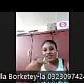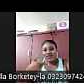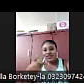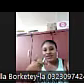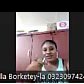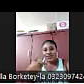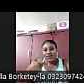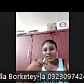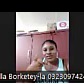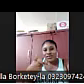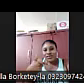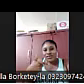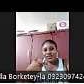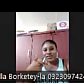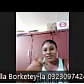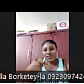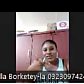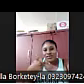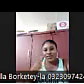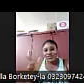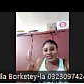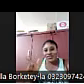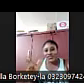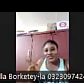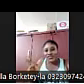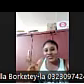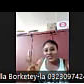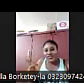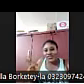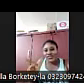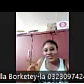Jane. Like gun. Jane.